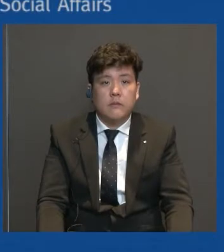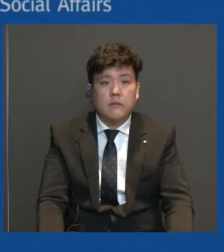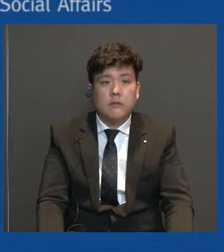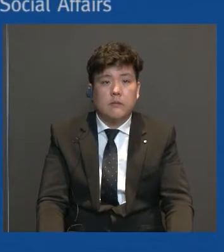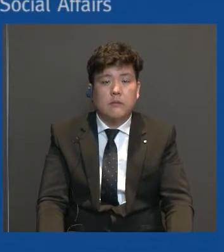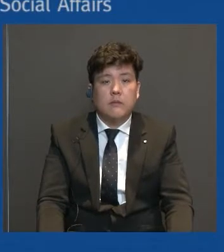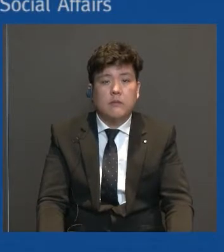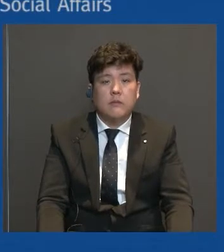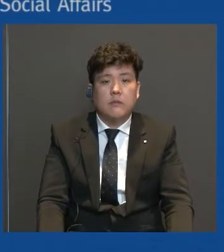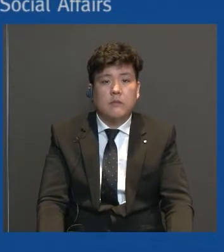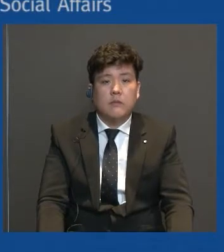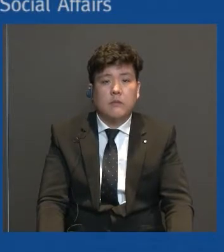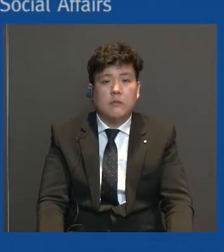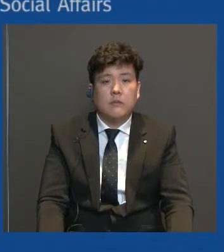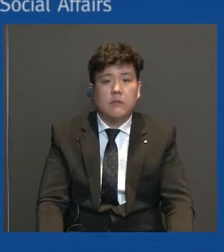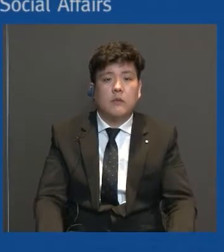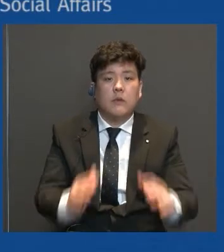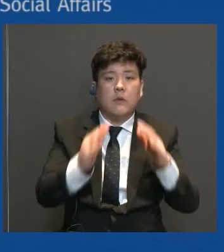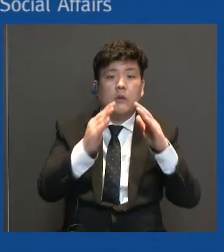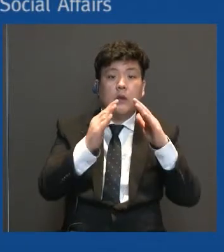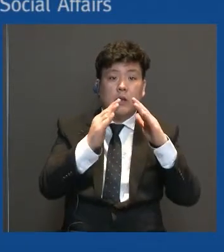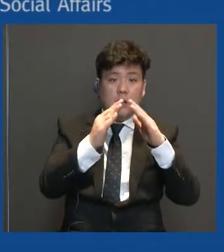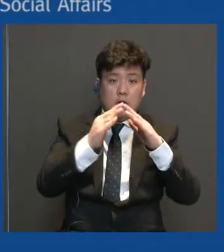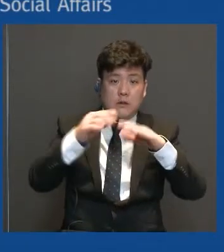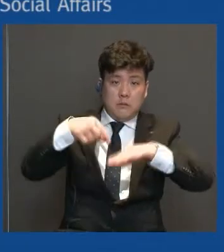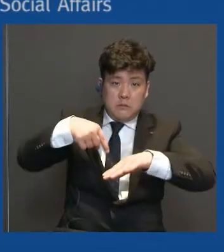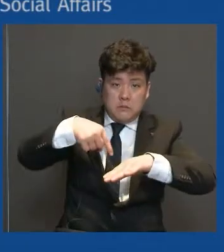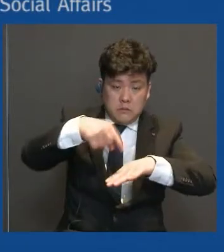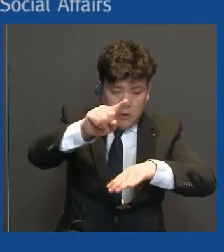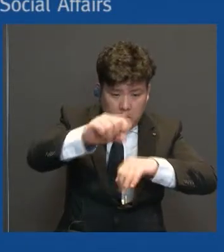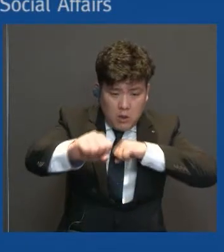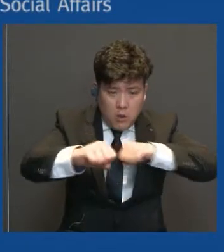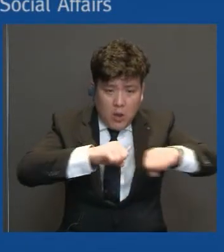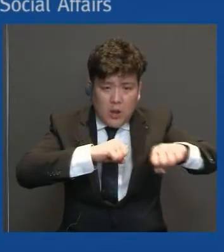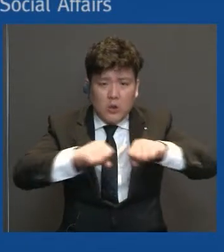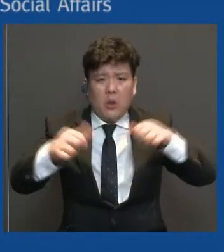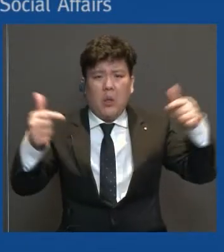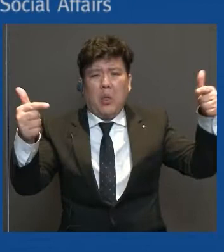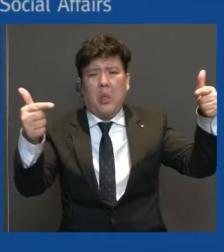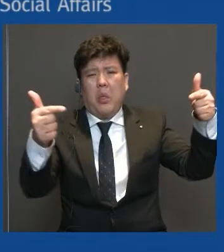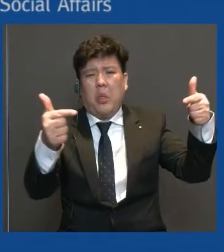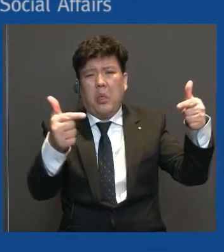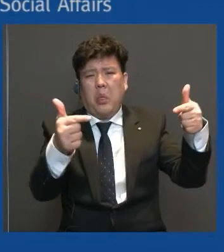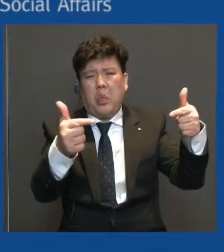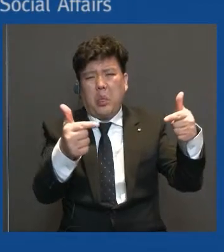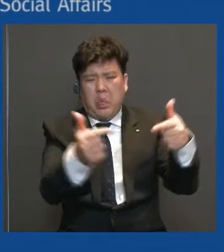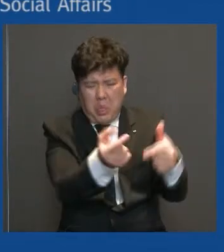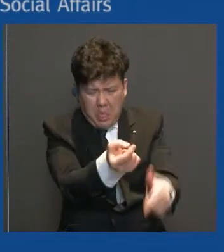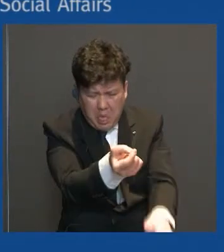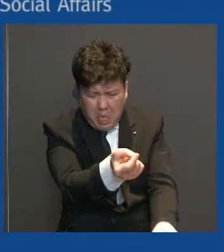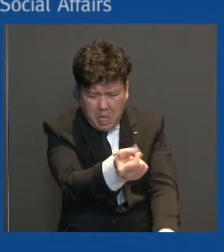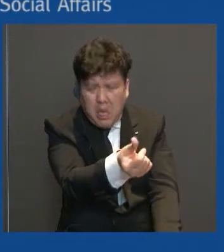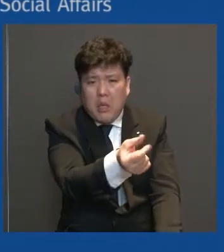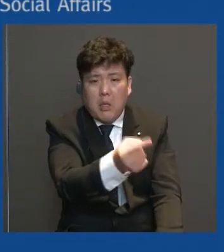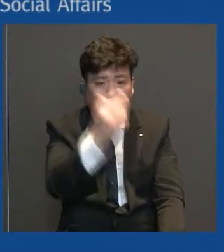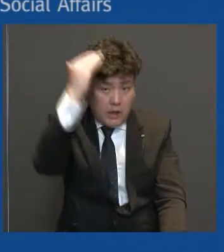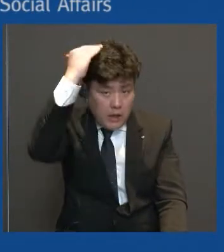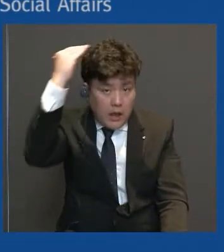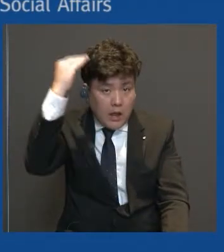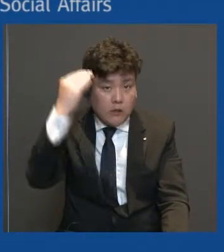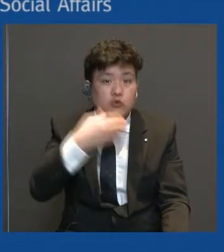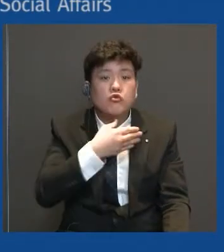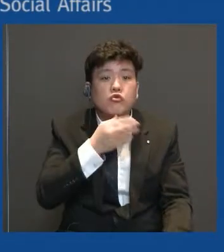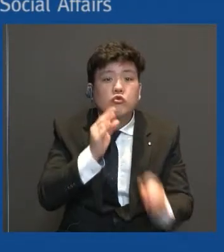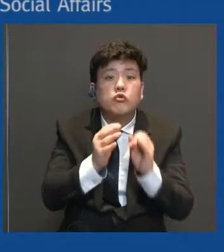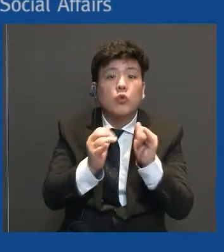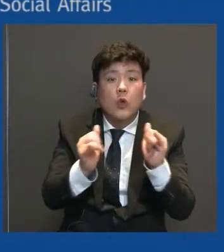Koreans showed relatively poor mental health even before the pandemic. For example,